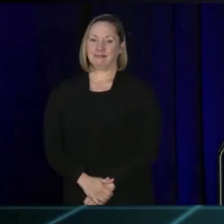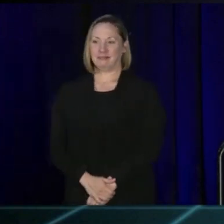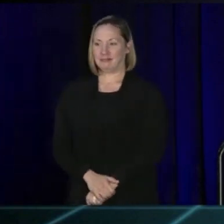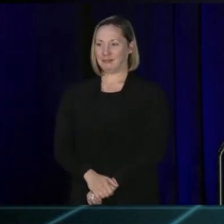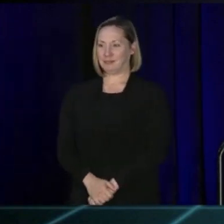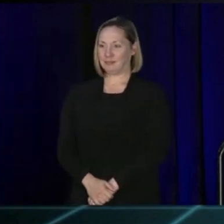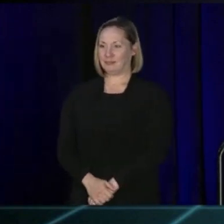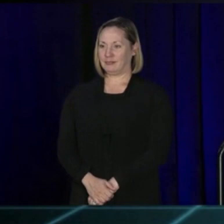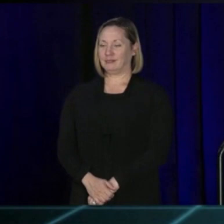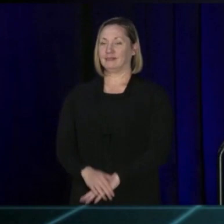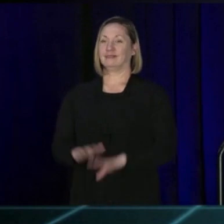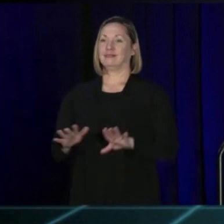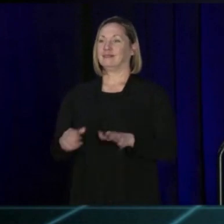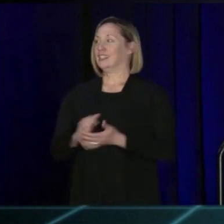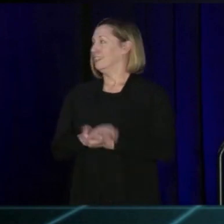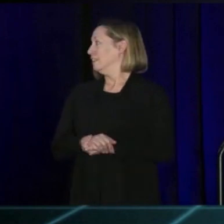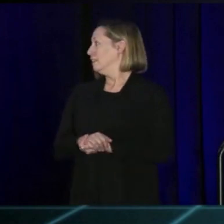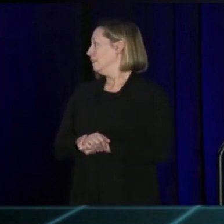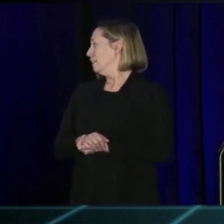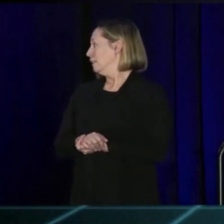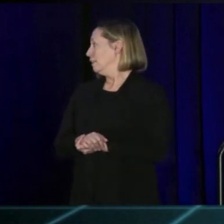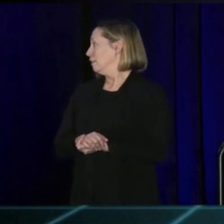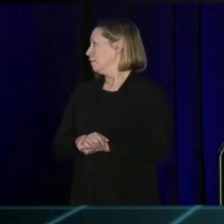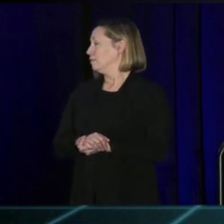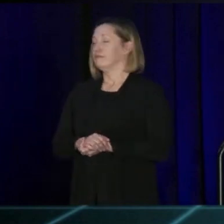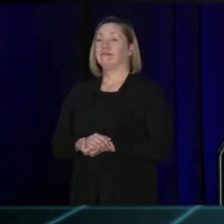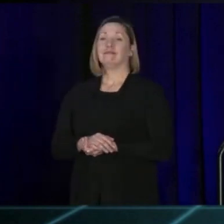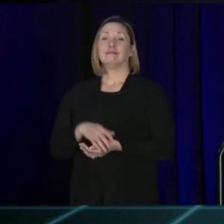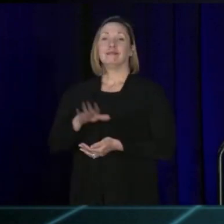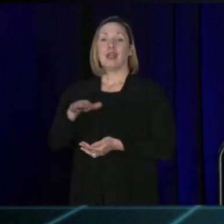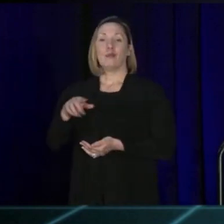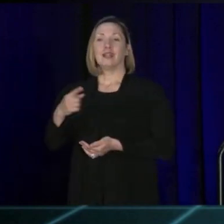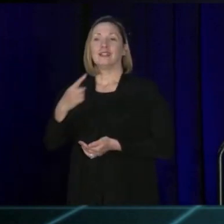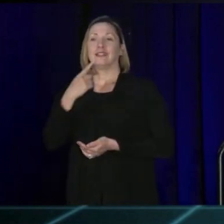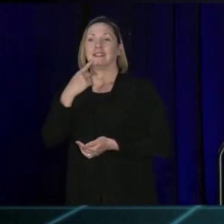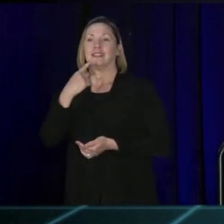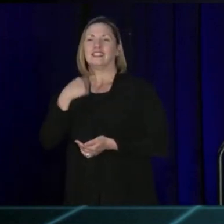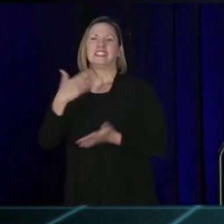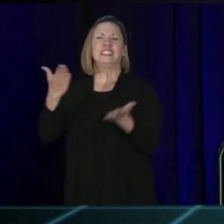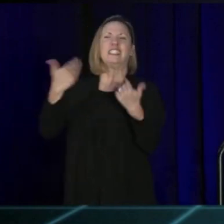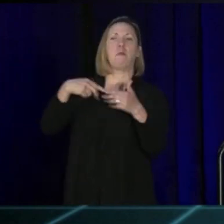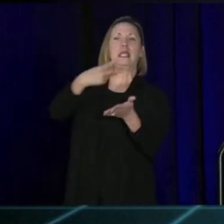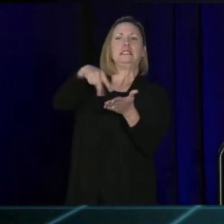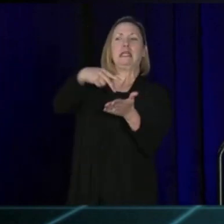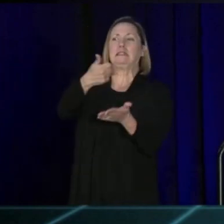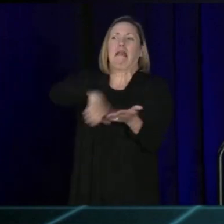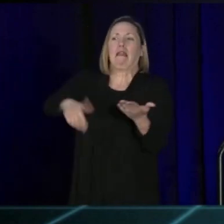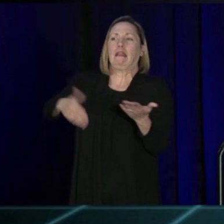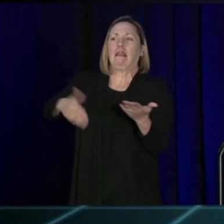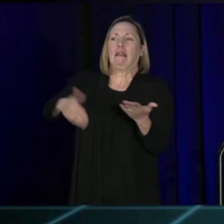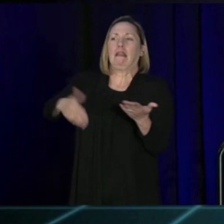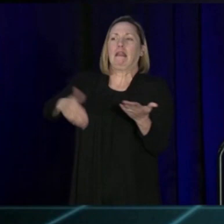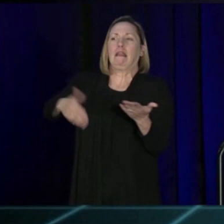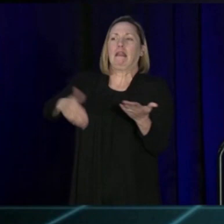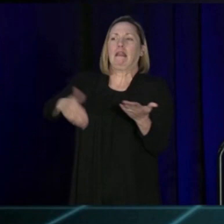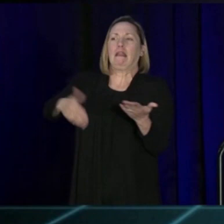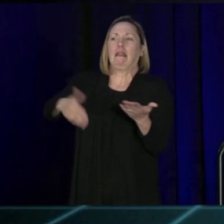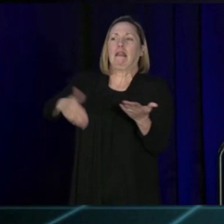All right. Somebody name out a Dan. Name it.